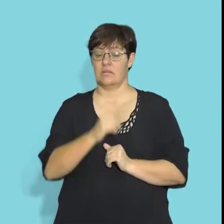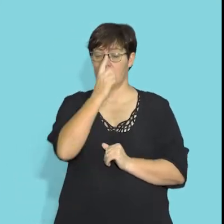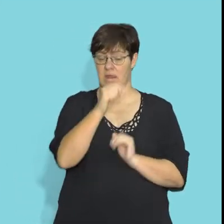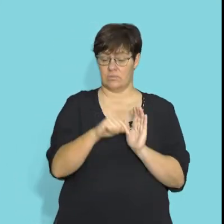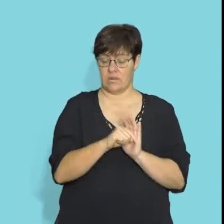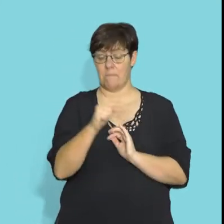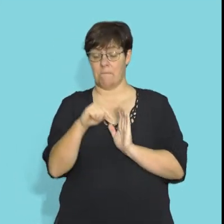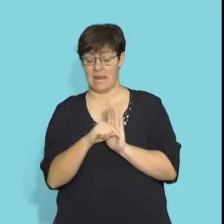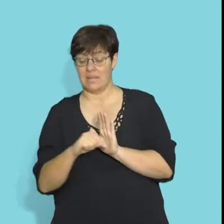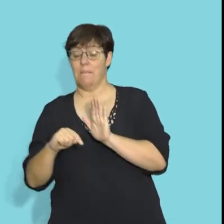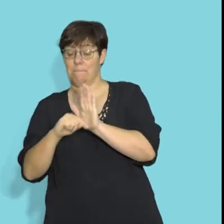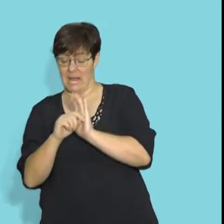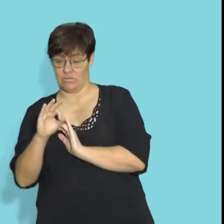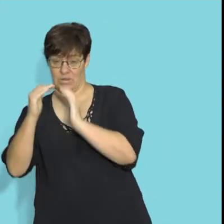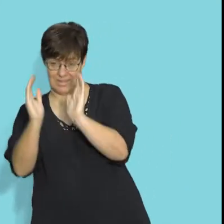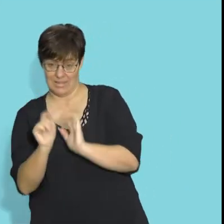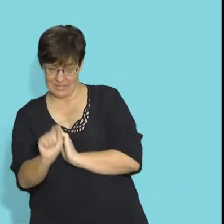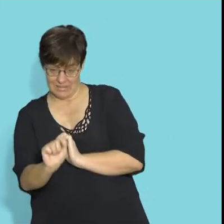minus 1 minus minus 3